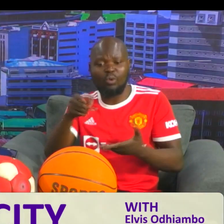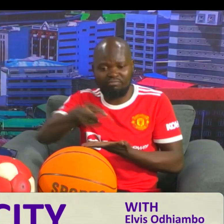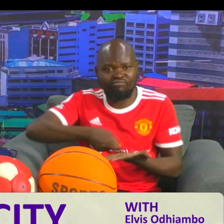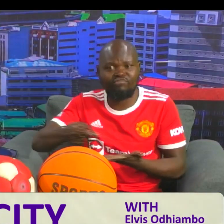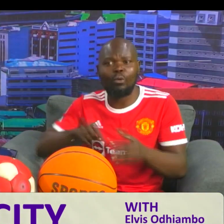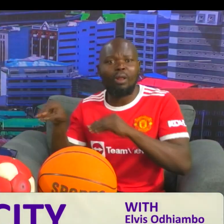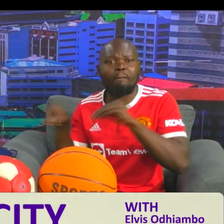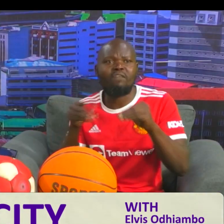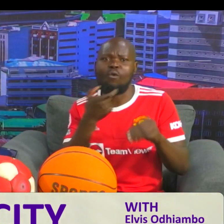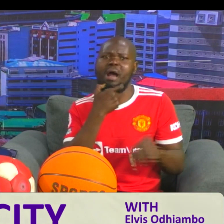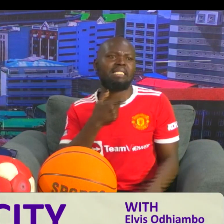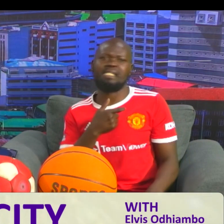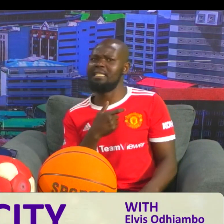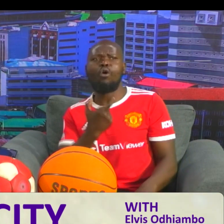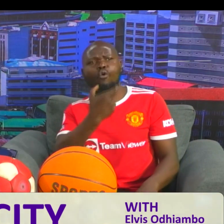people are very